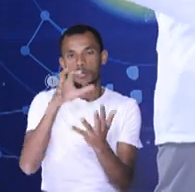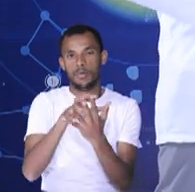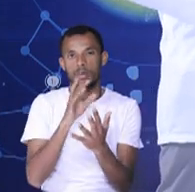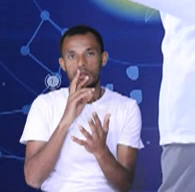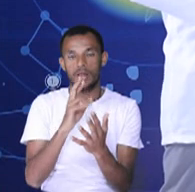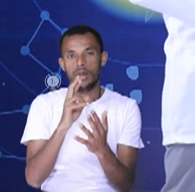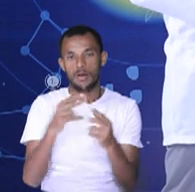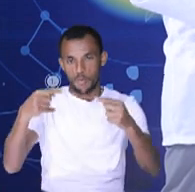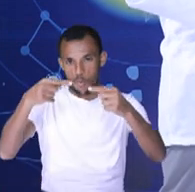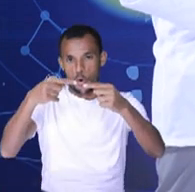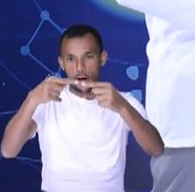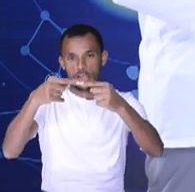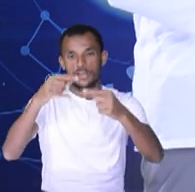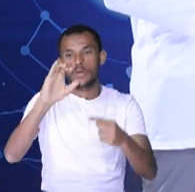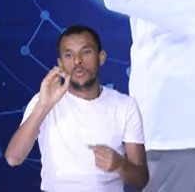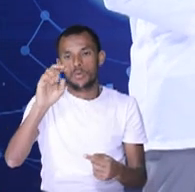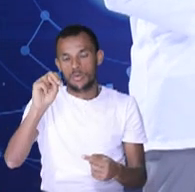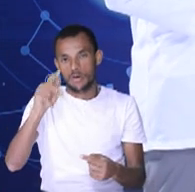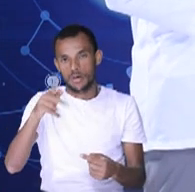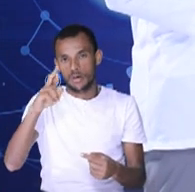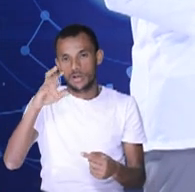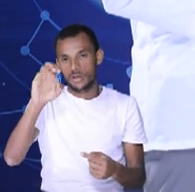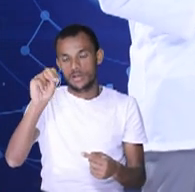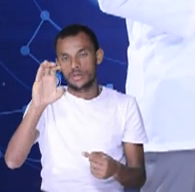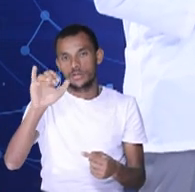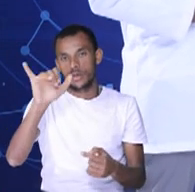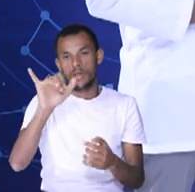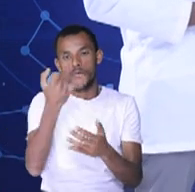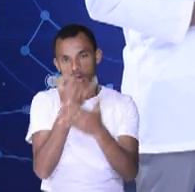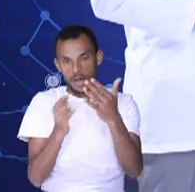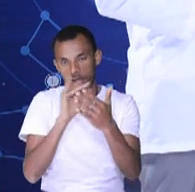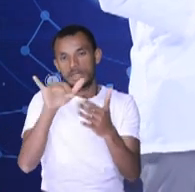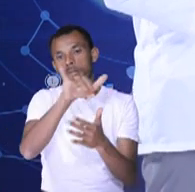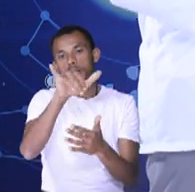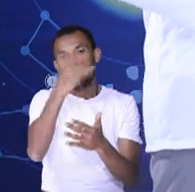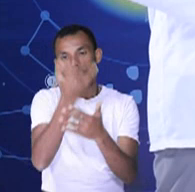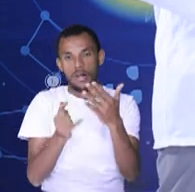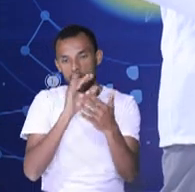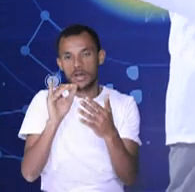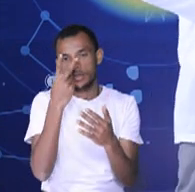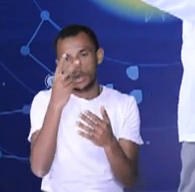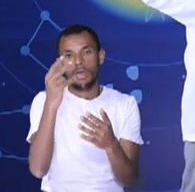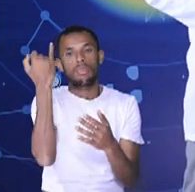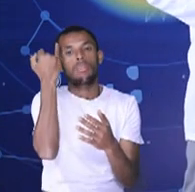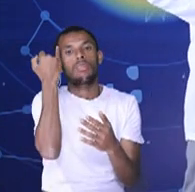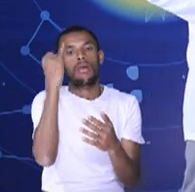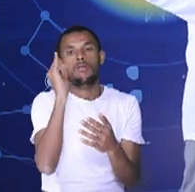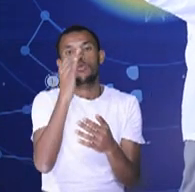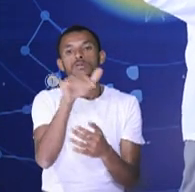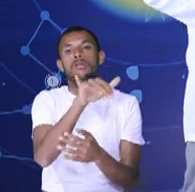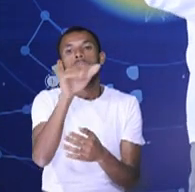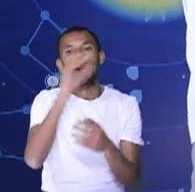are congruency of figures, similarity of figures, and in detail we'll see theorems on similarity